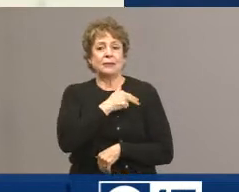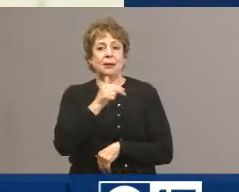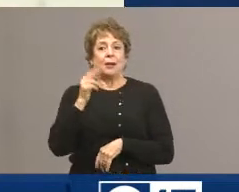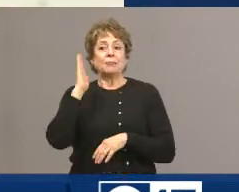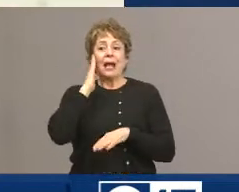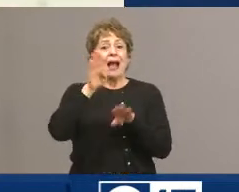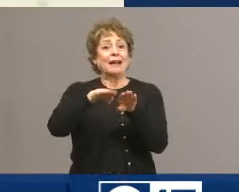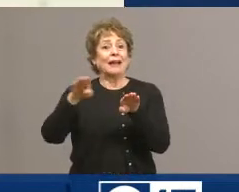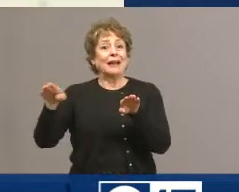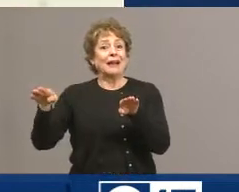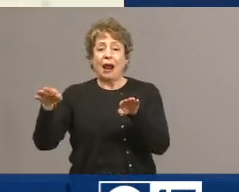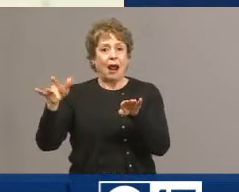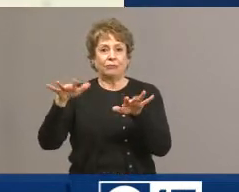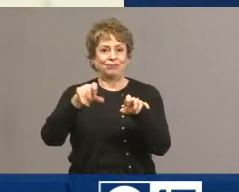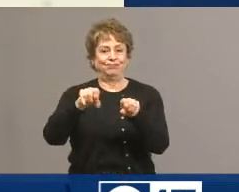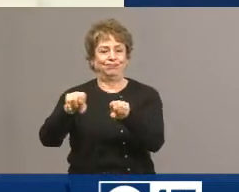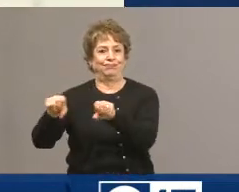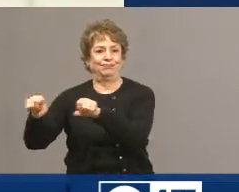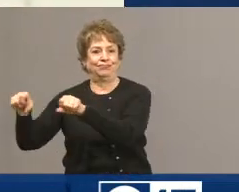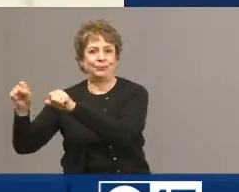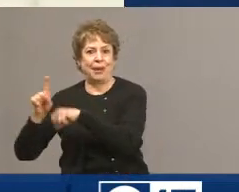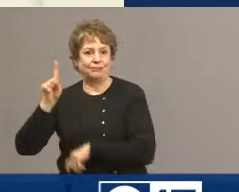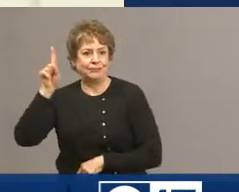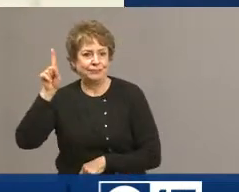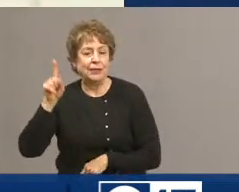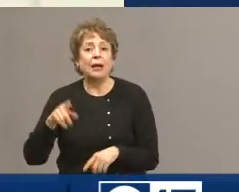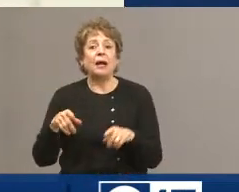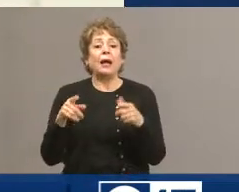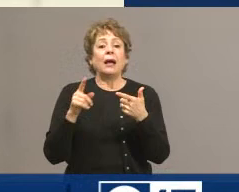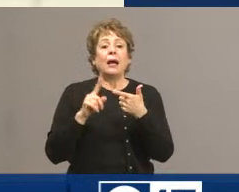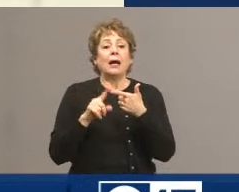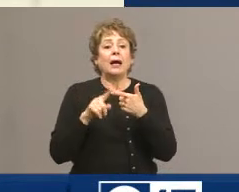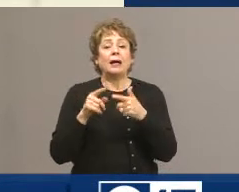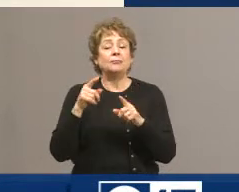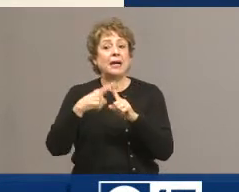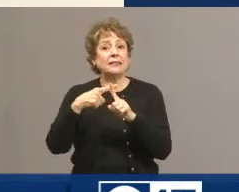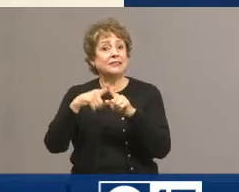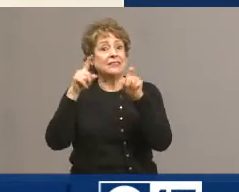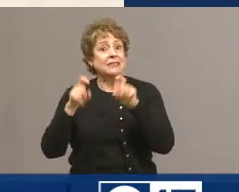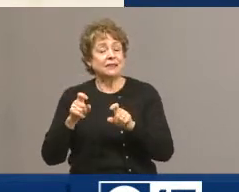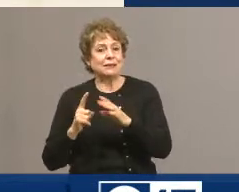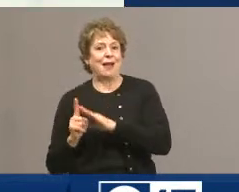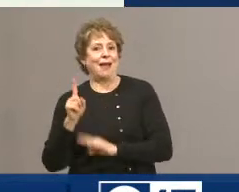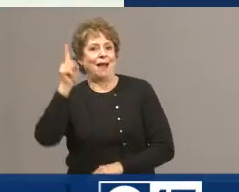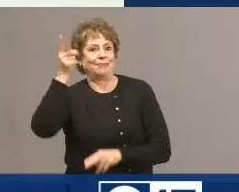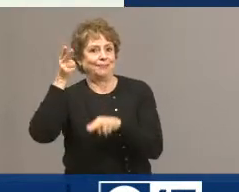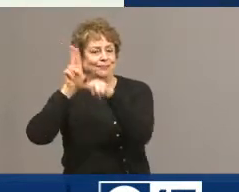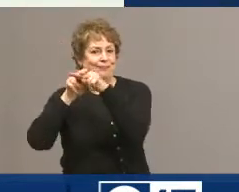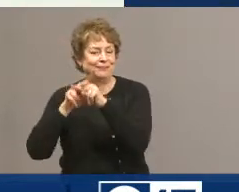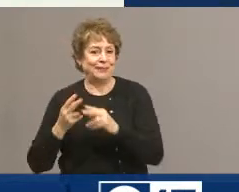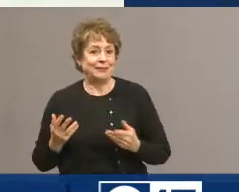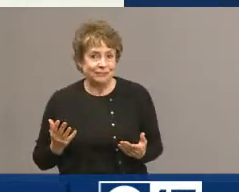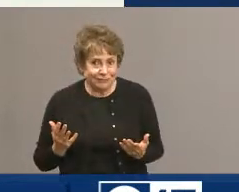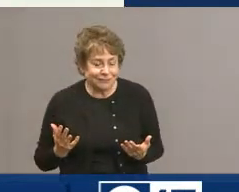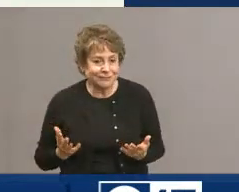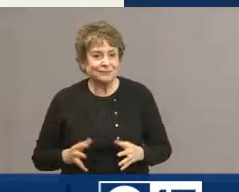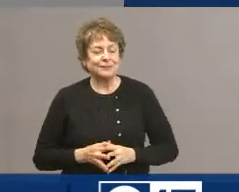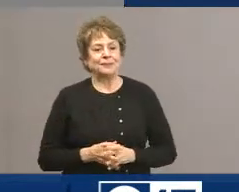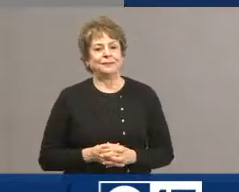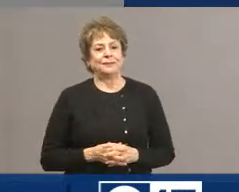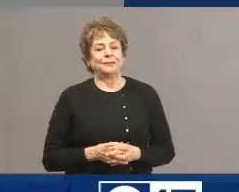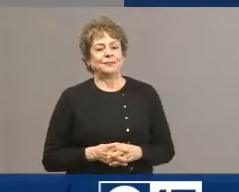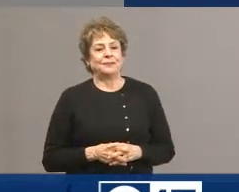well. On symptoms, we want to see a downward trajectory in both influenza and COVID. We're